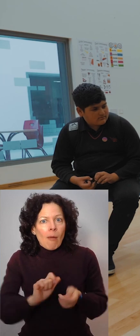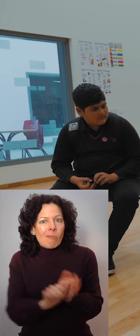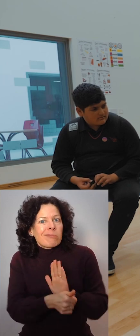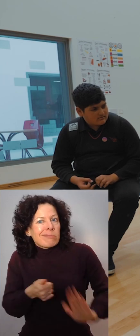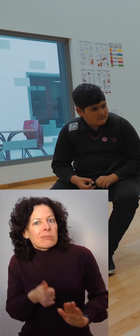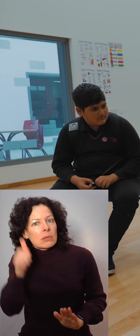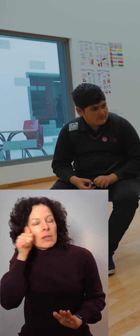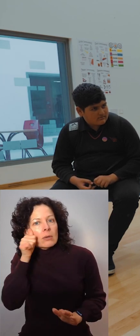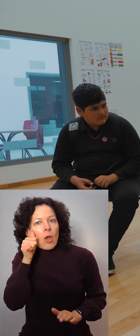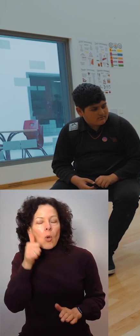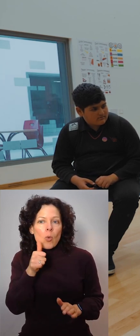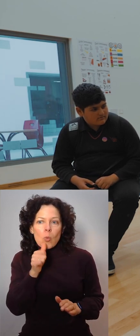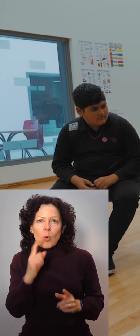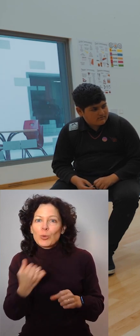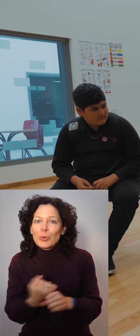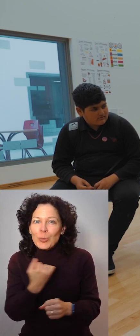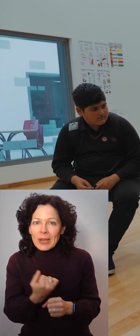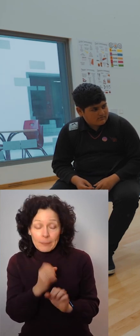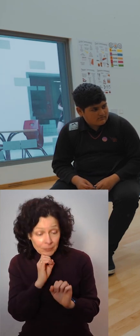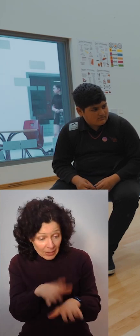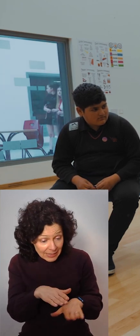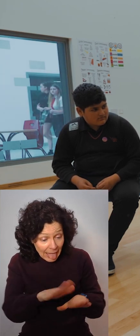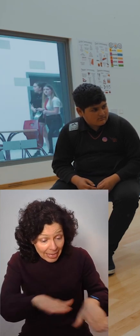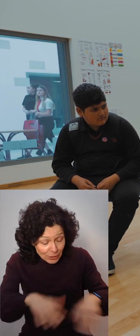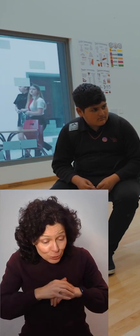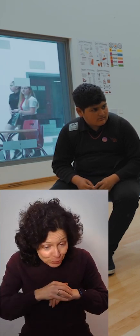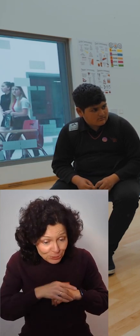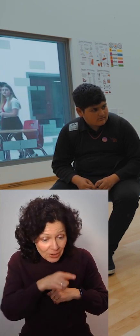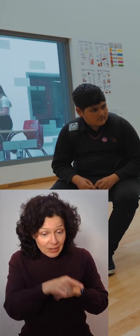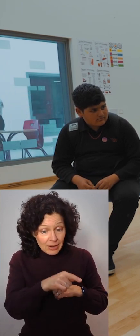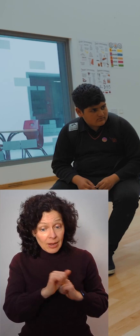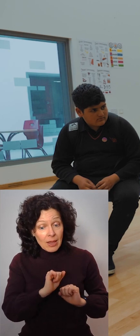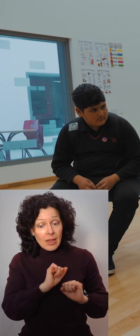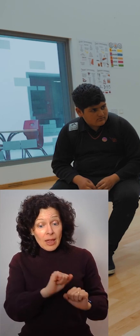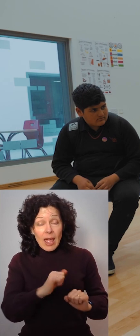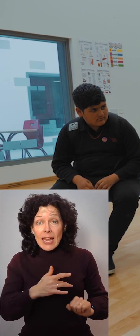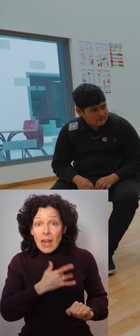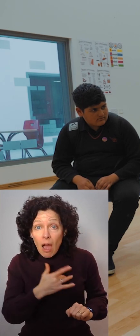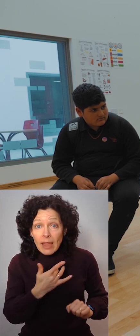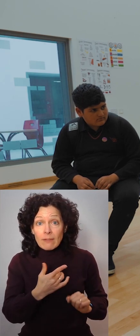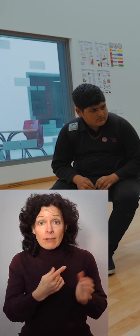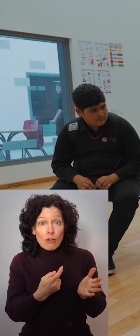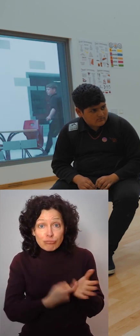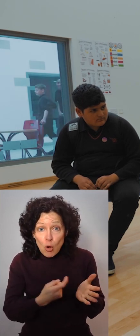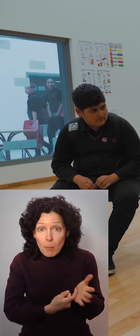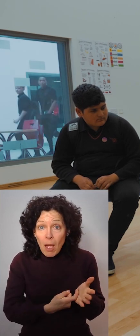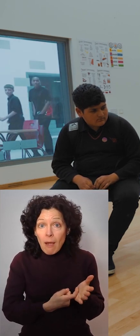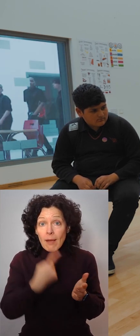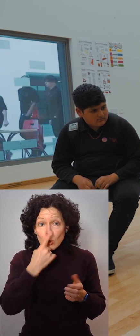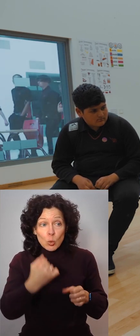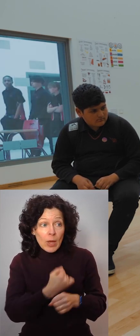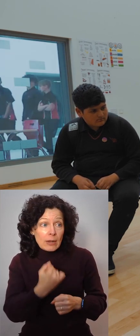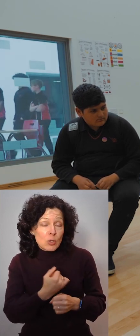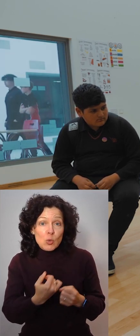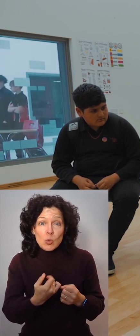little kids that in life, if you're Roma, you get to do fun activities, going to other schools and talk to